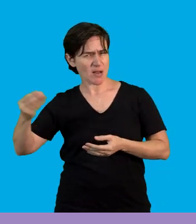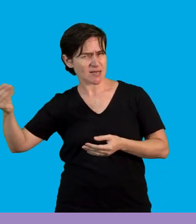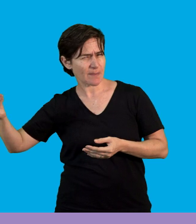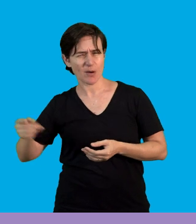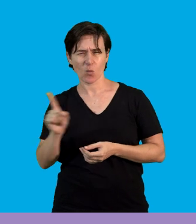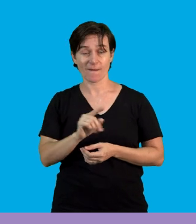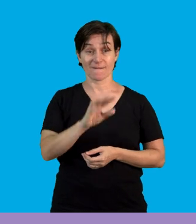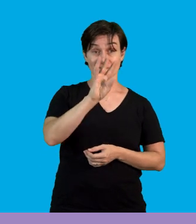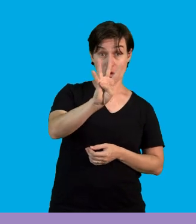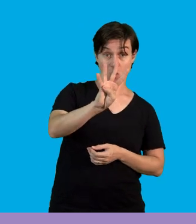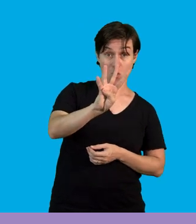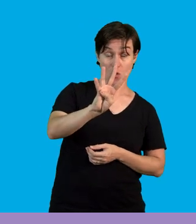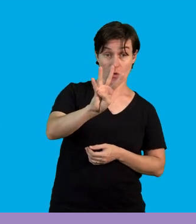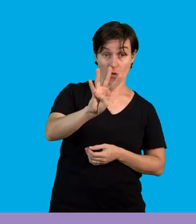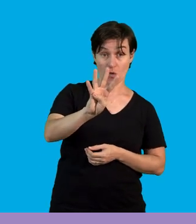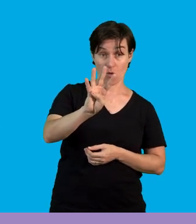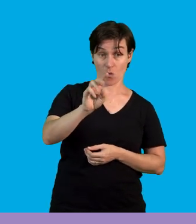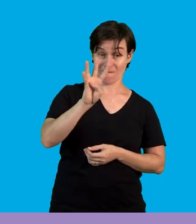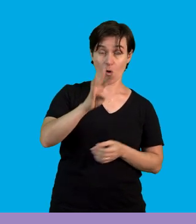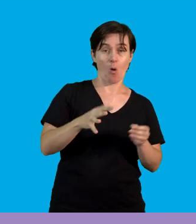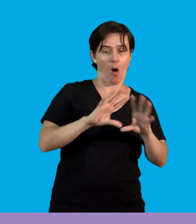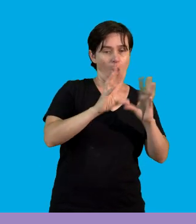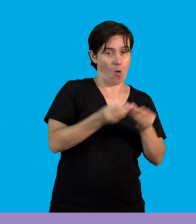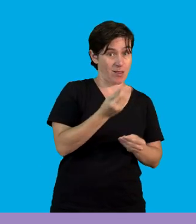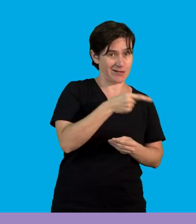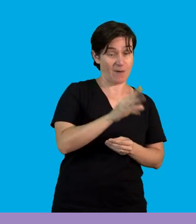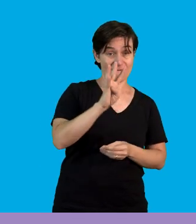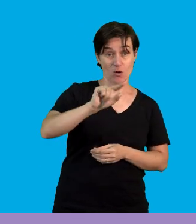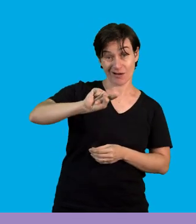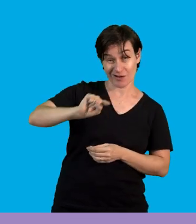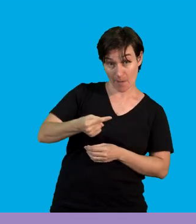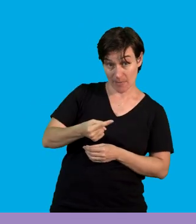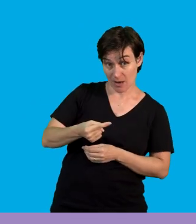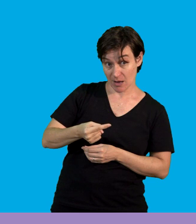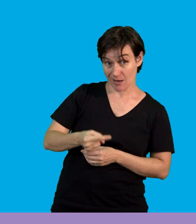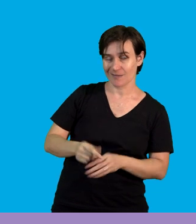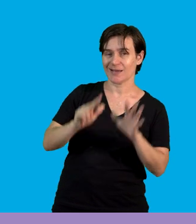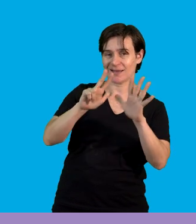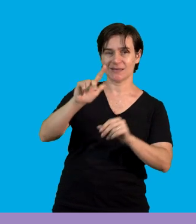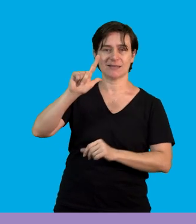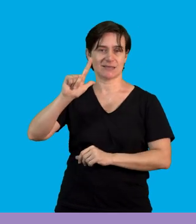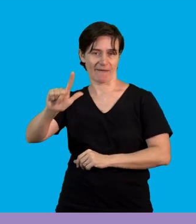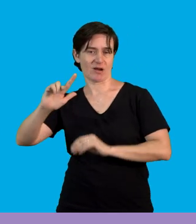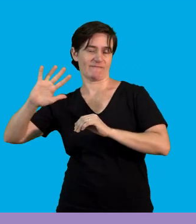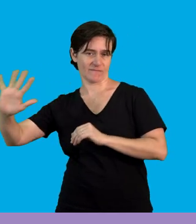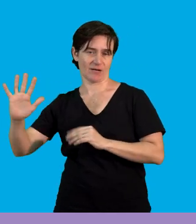it would be 4, which is the whole, and then the comma, and we have